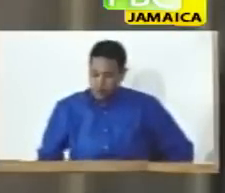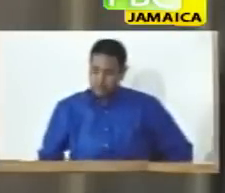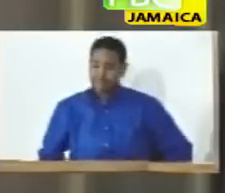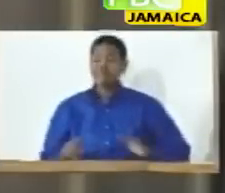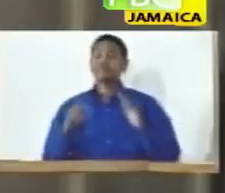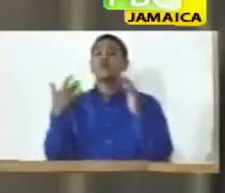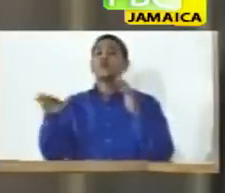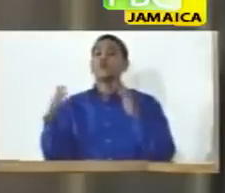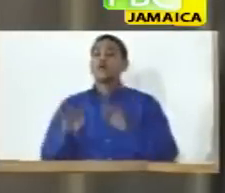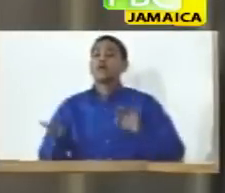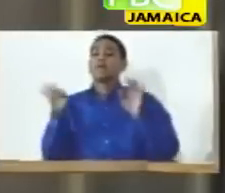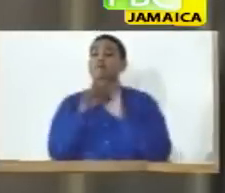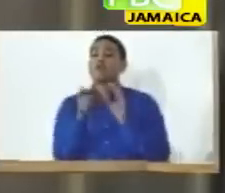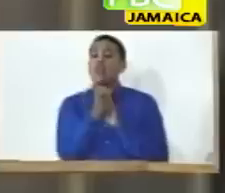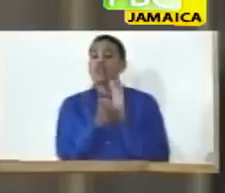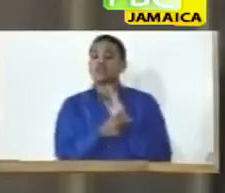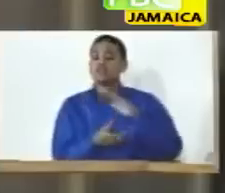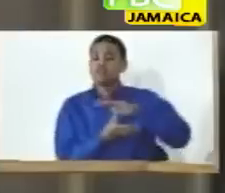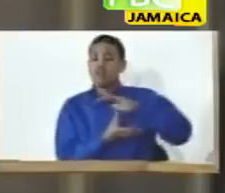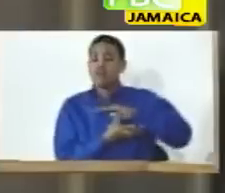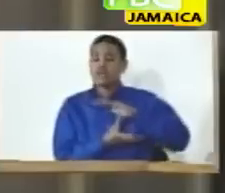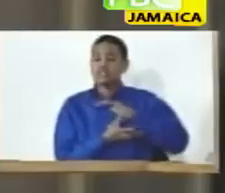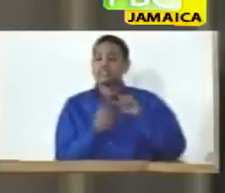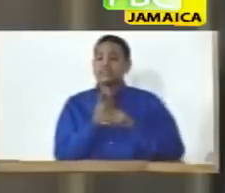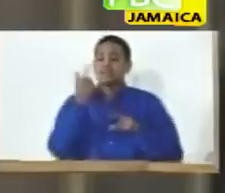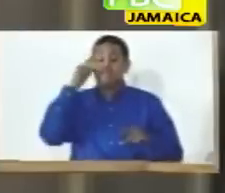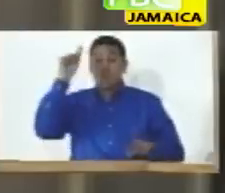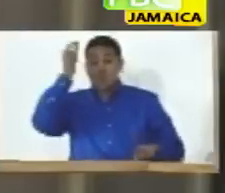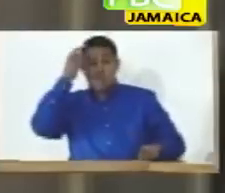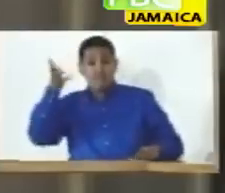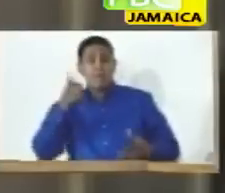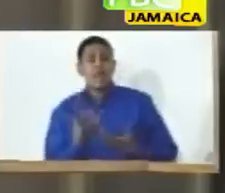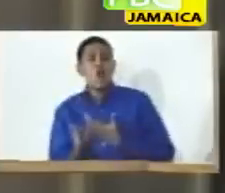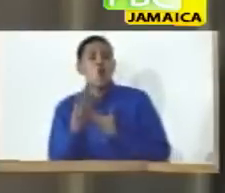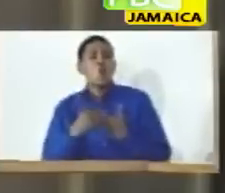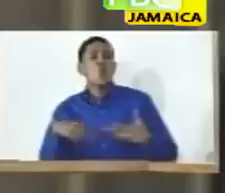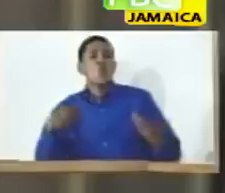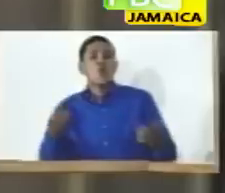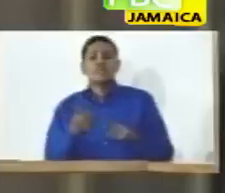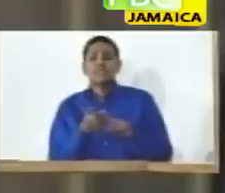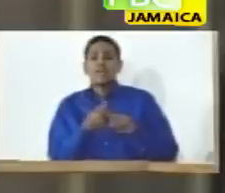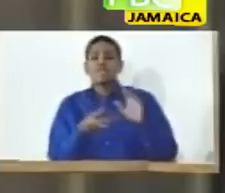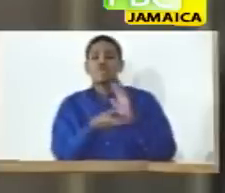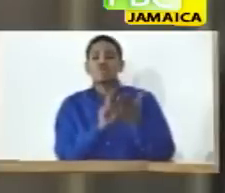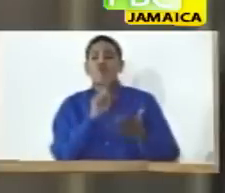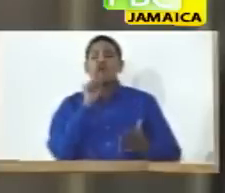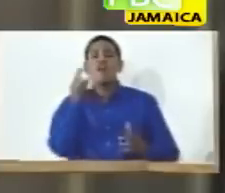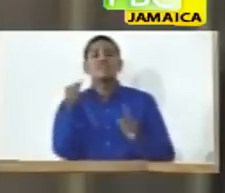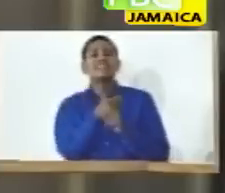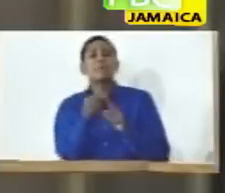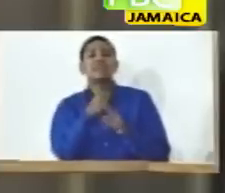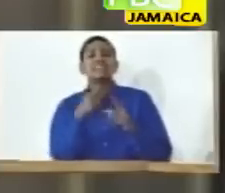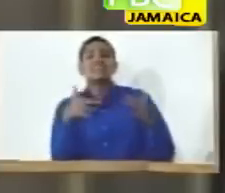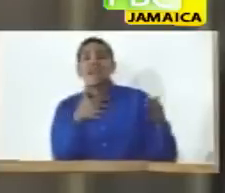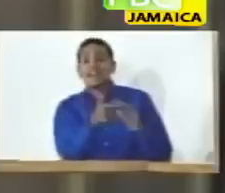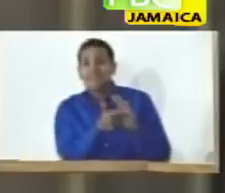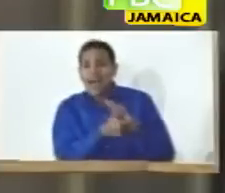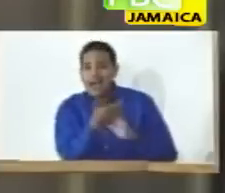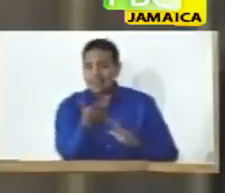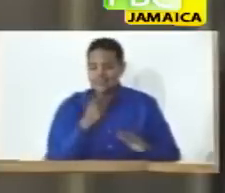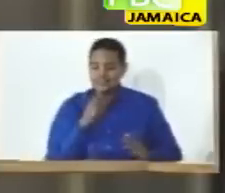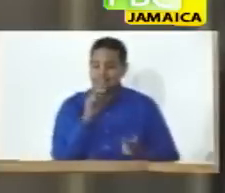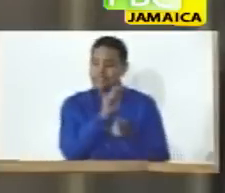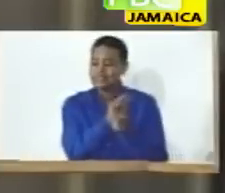Key legislative priorities for the government will include a review of Domestic Violence Act, the